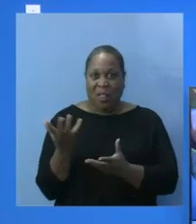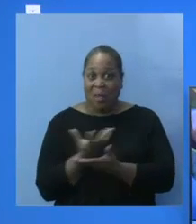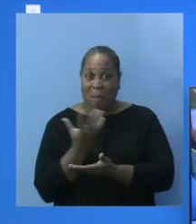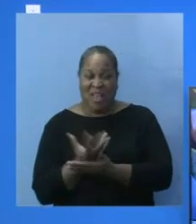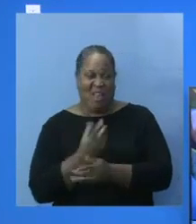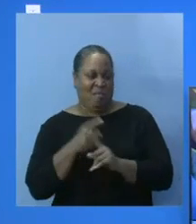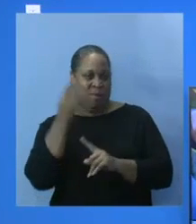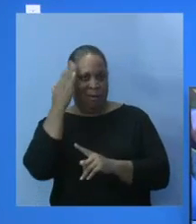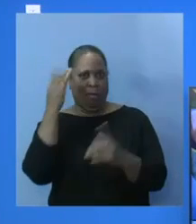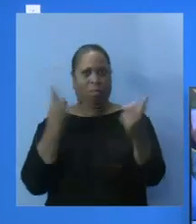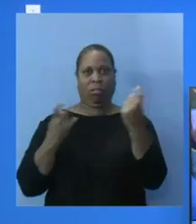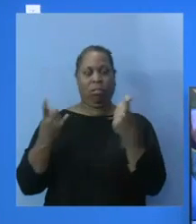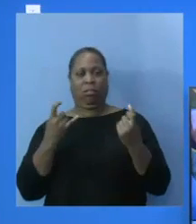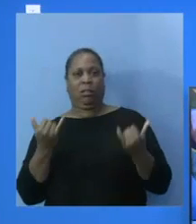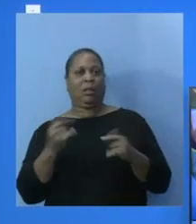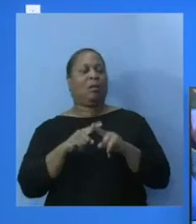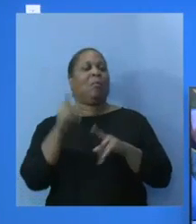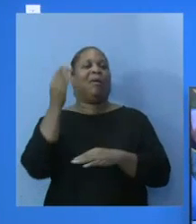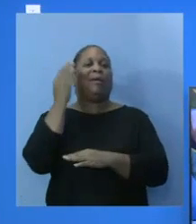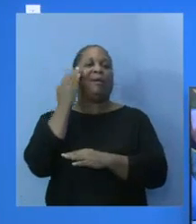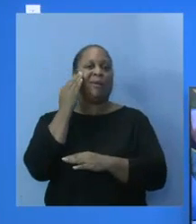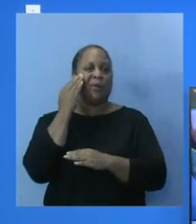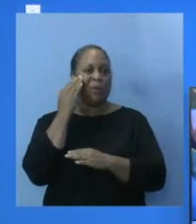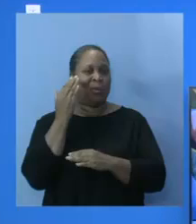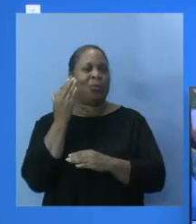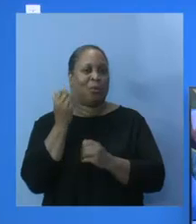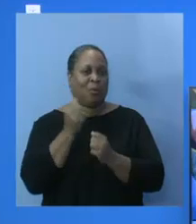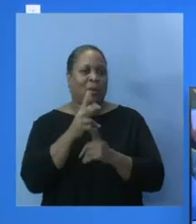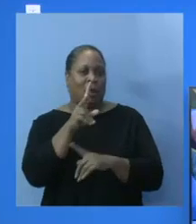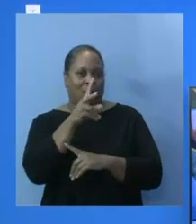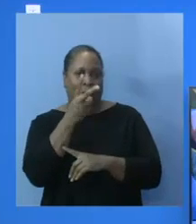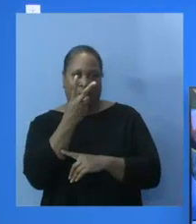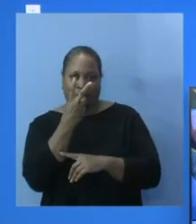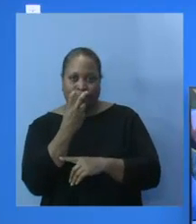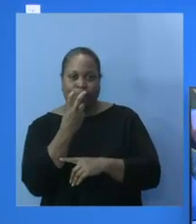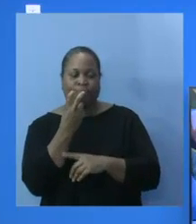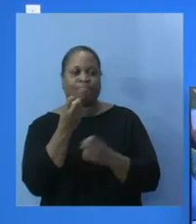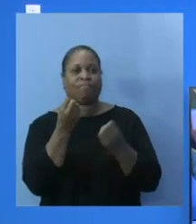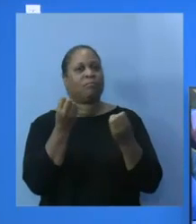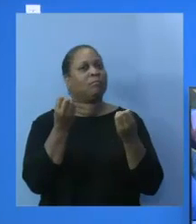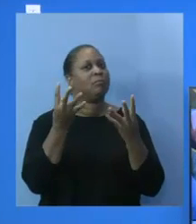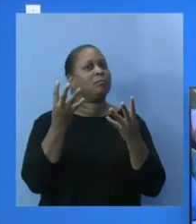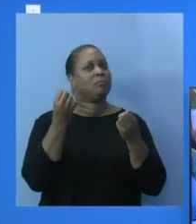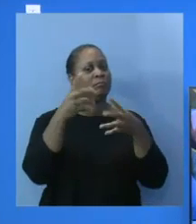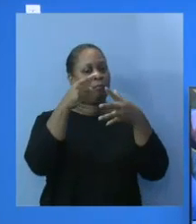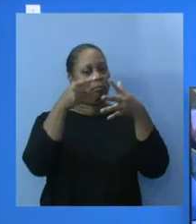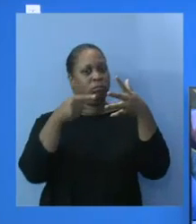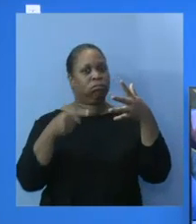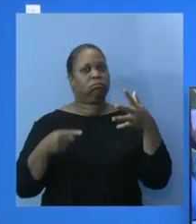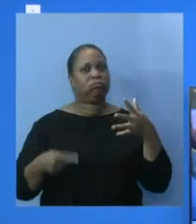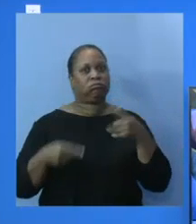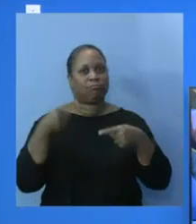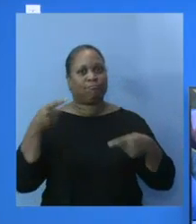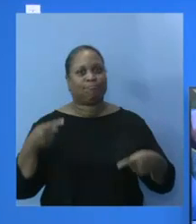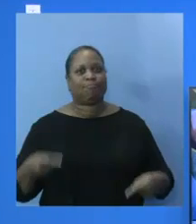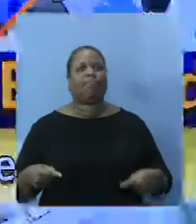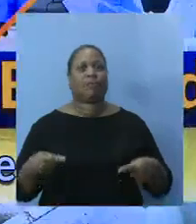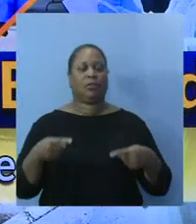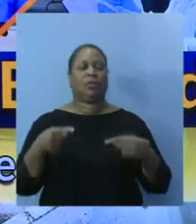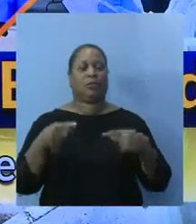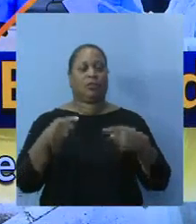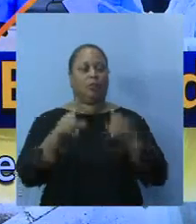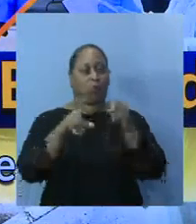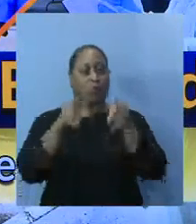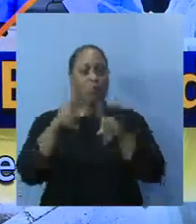questions today. I know without question that there's been a lot of various questions which have come from various media